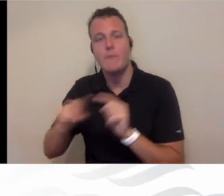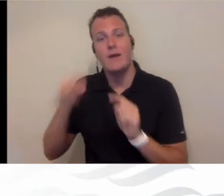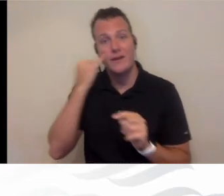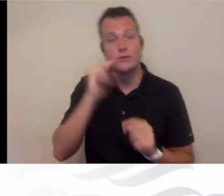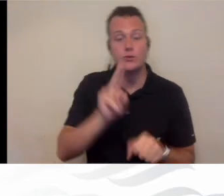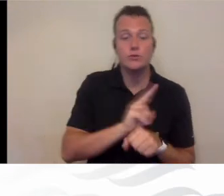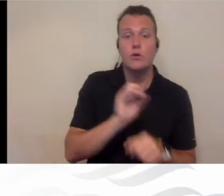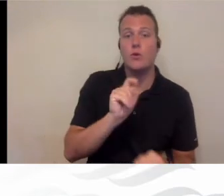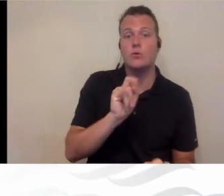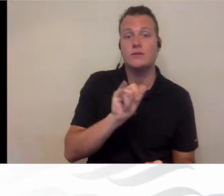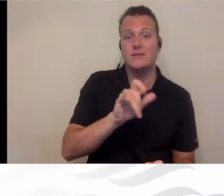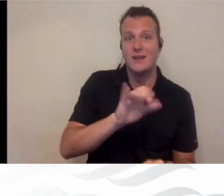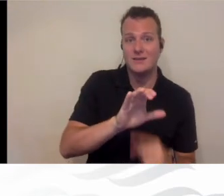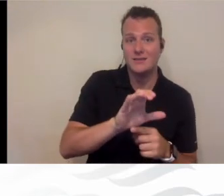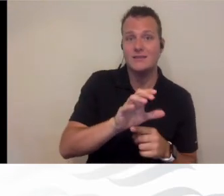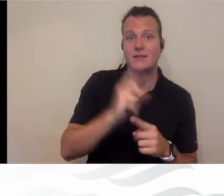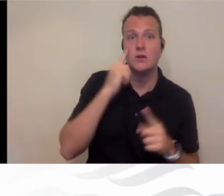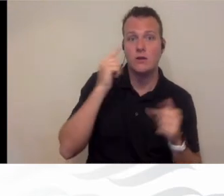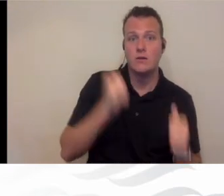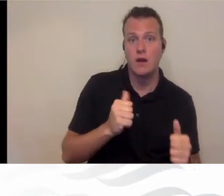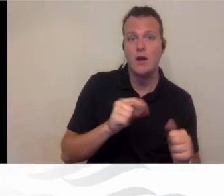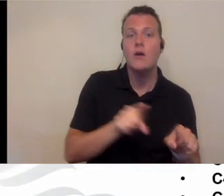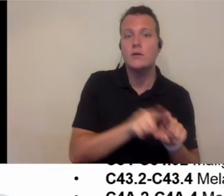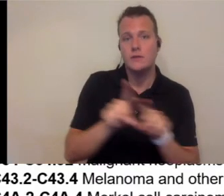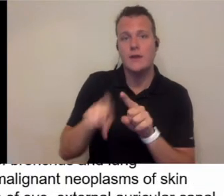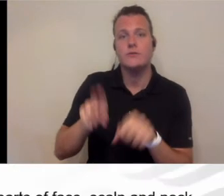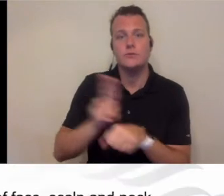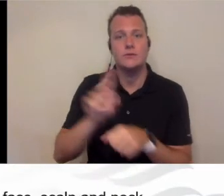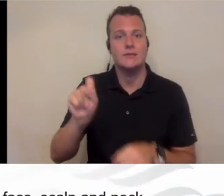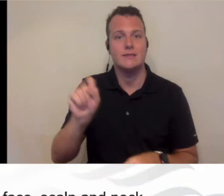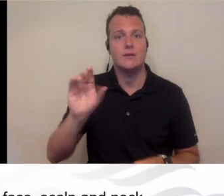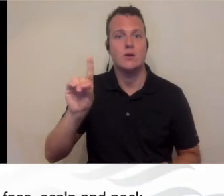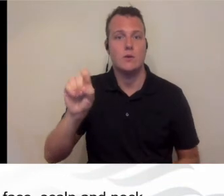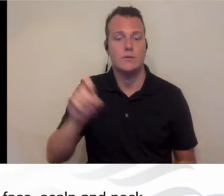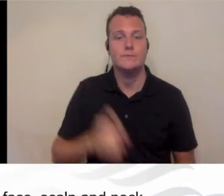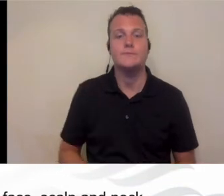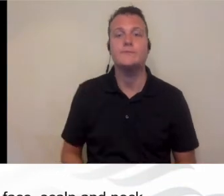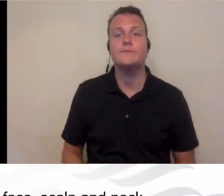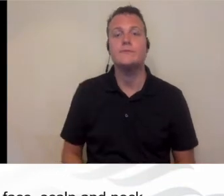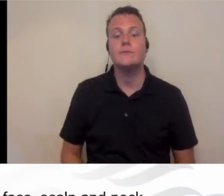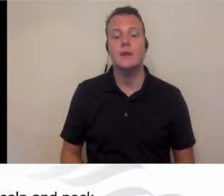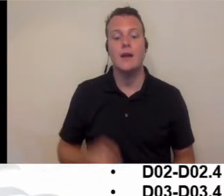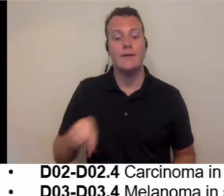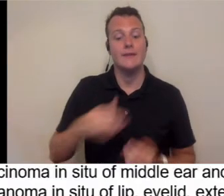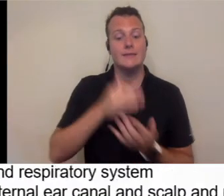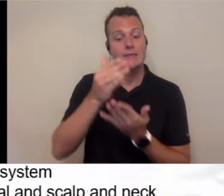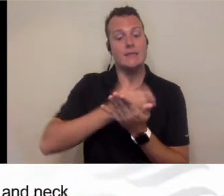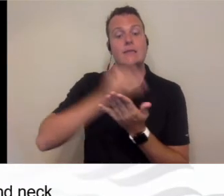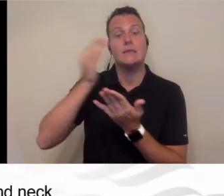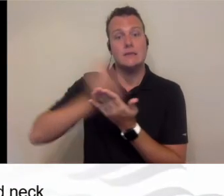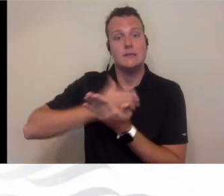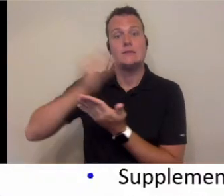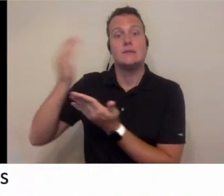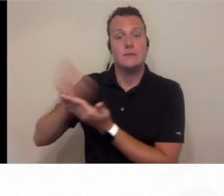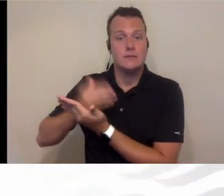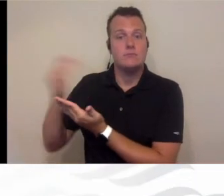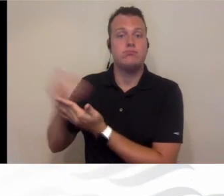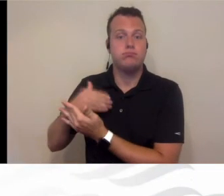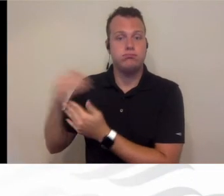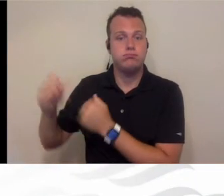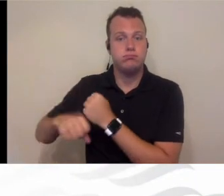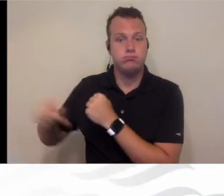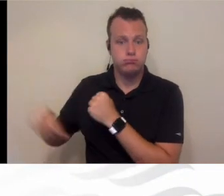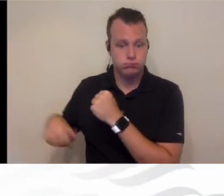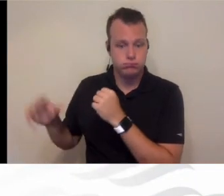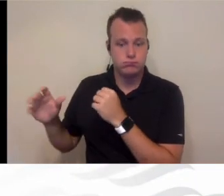ototoxic hearing loss code, you also have to use one of the T codes. So this list is very lengthy. So again, I'm just going